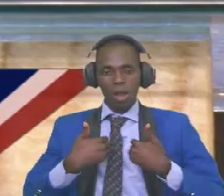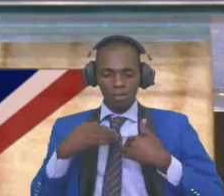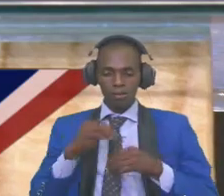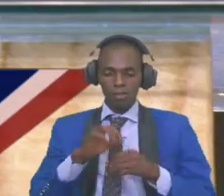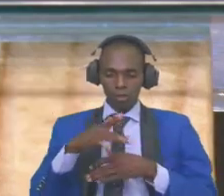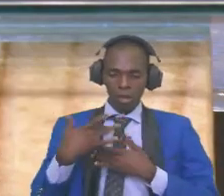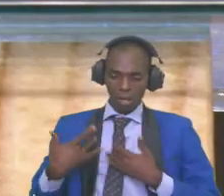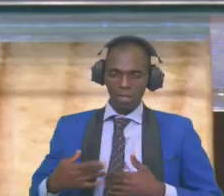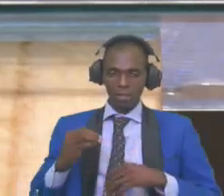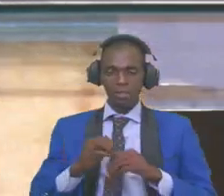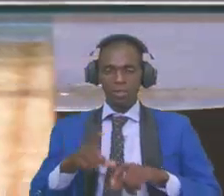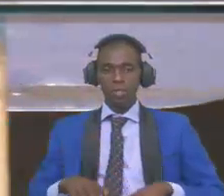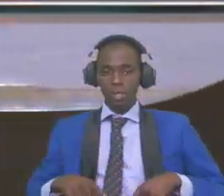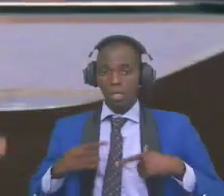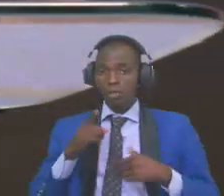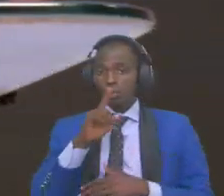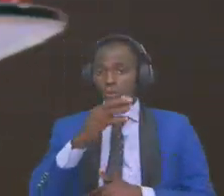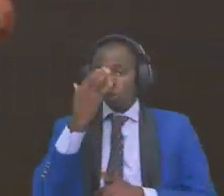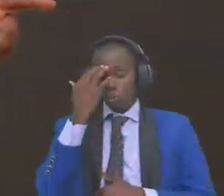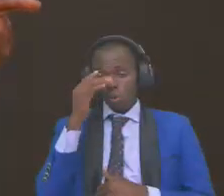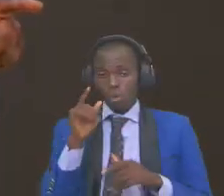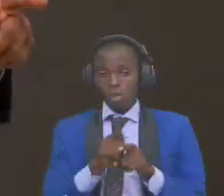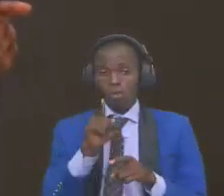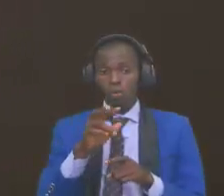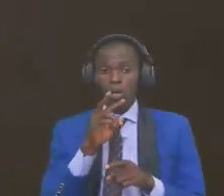your mind. And you know that as you are